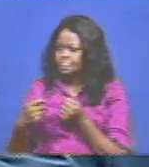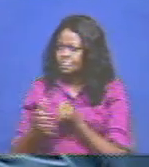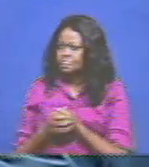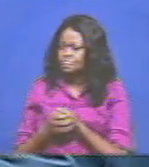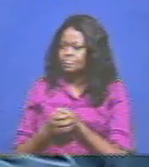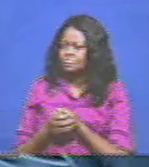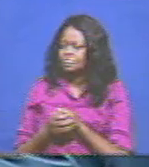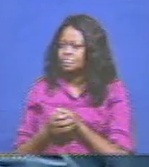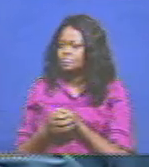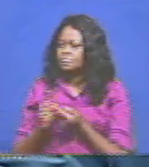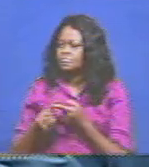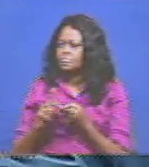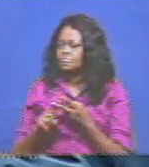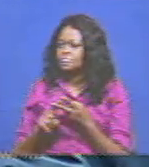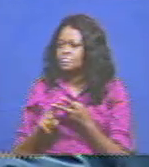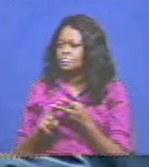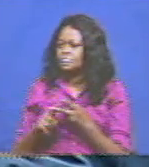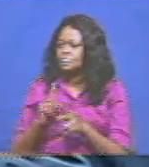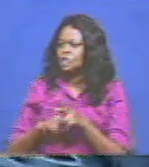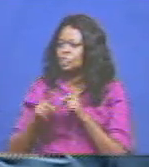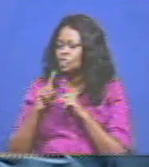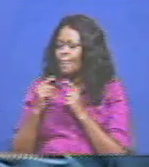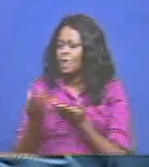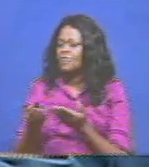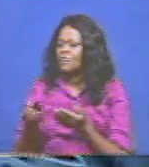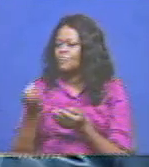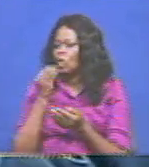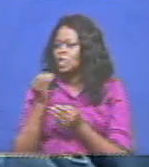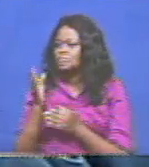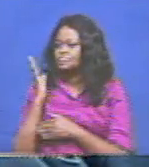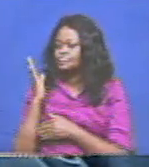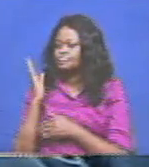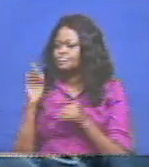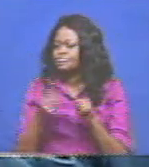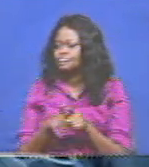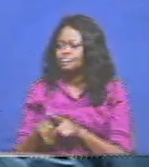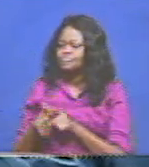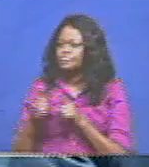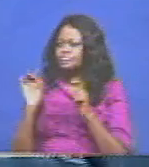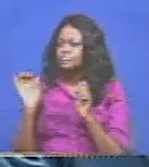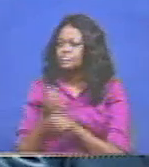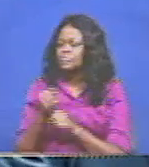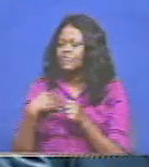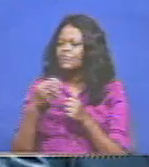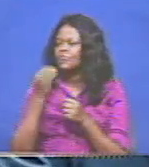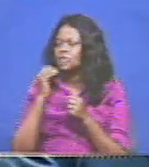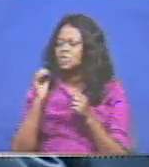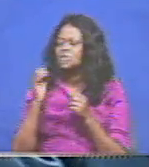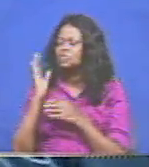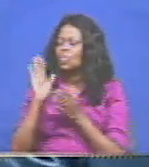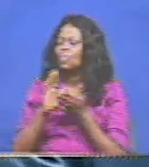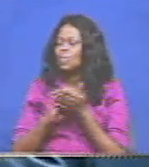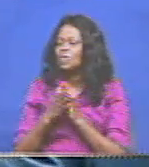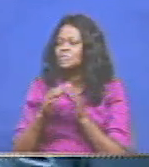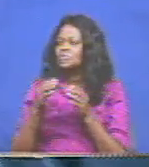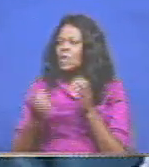jobless. Mm-hmm. And then number two, when we talk of food security, mm-hmm. also we cannot have food security without creating jobs, because yes.